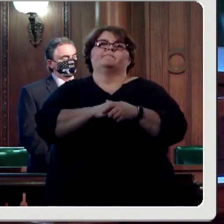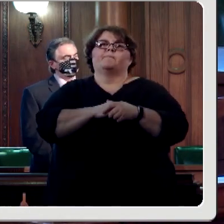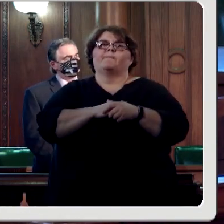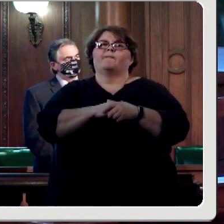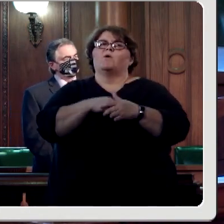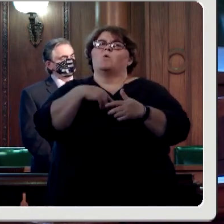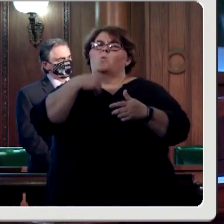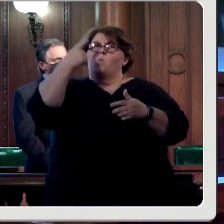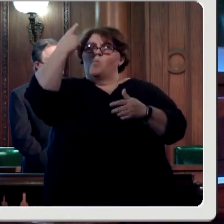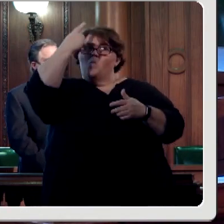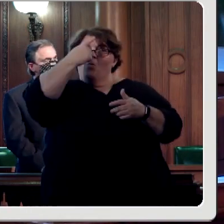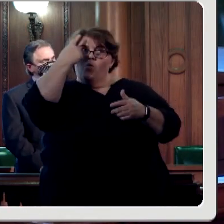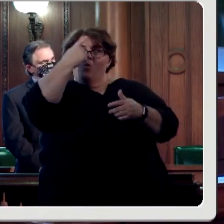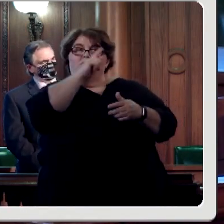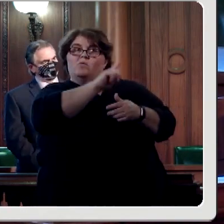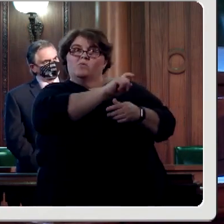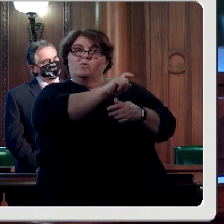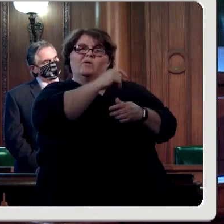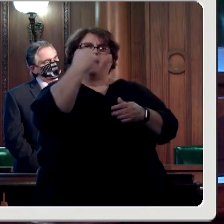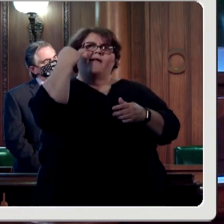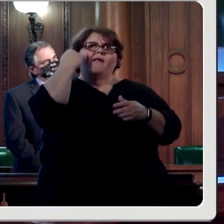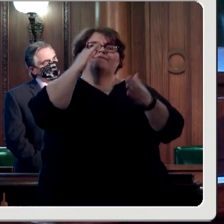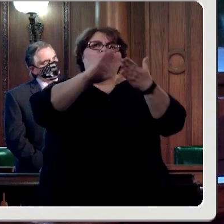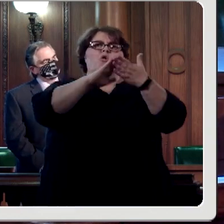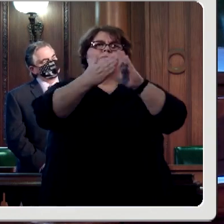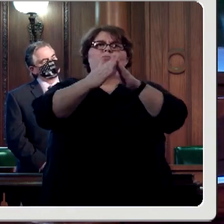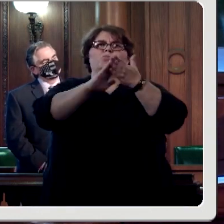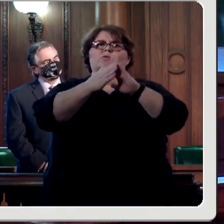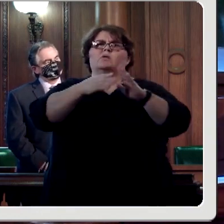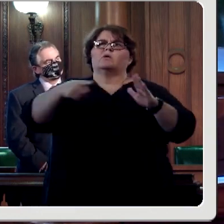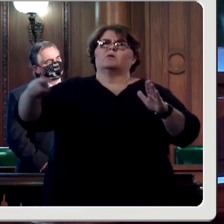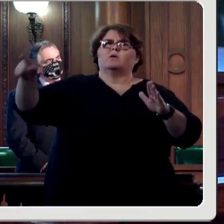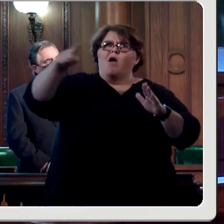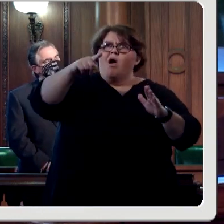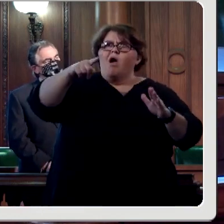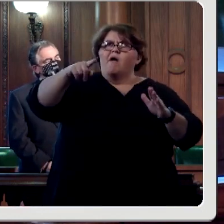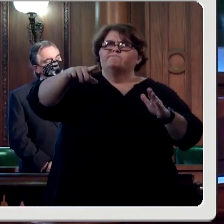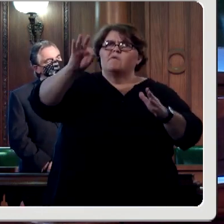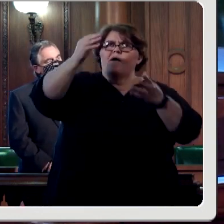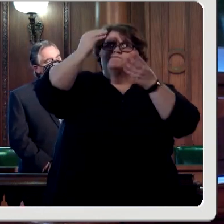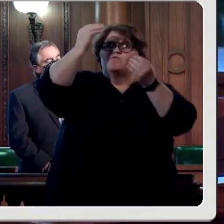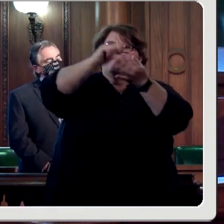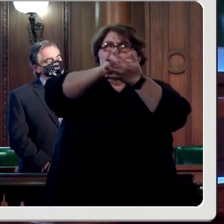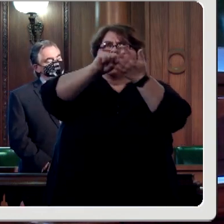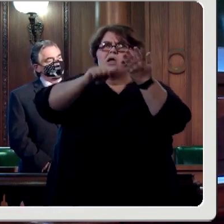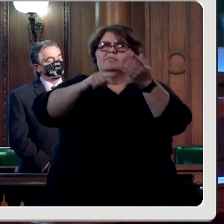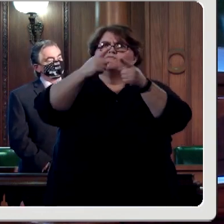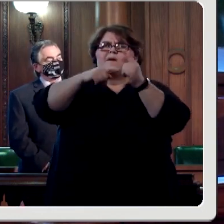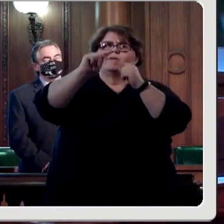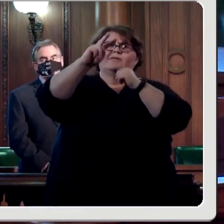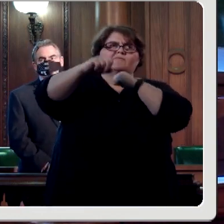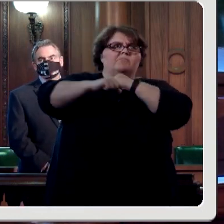to, absorb these kind of comments in context? Like, who should we be listening to?